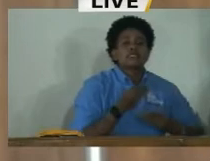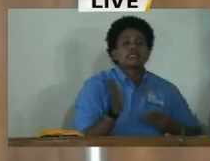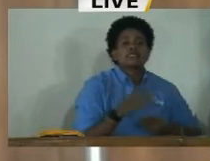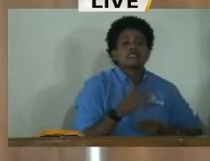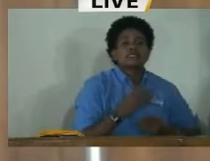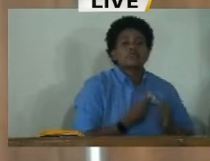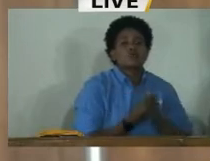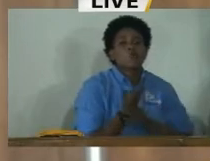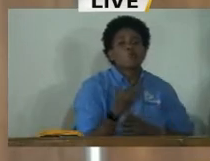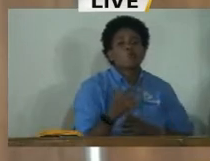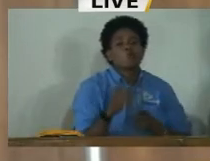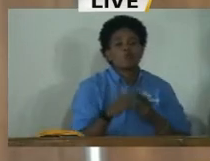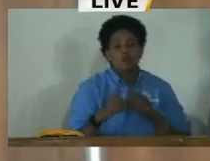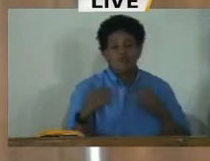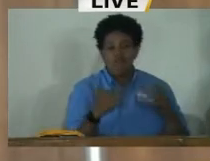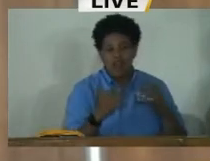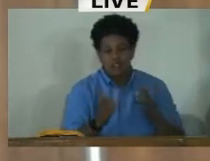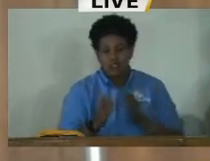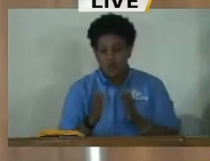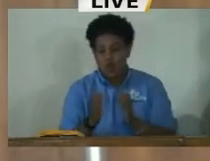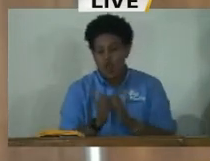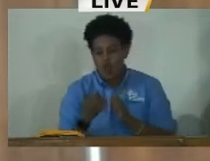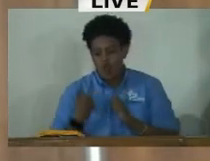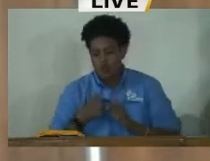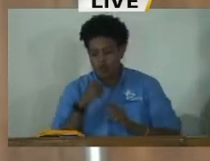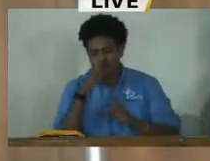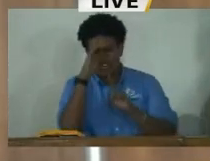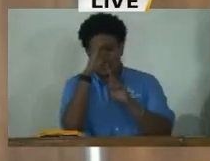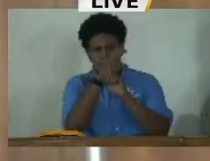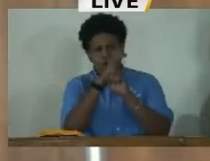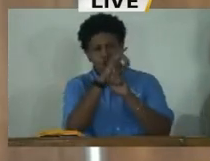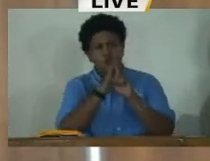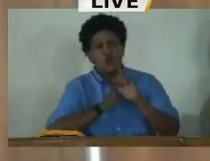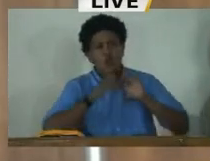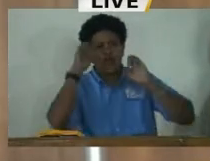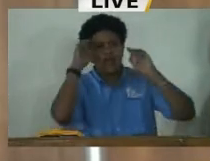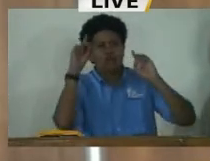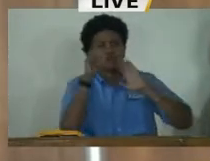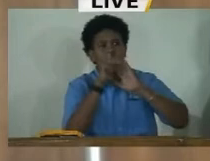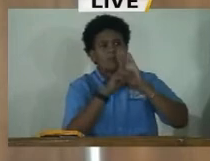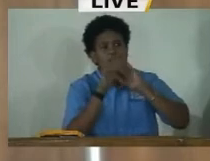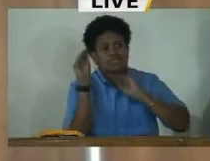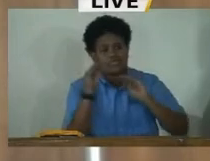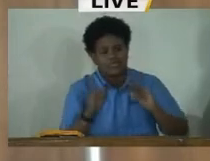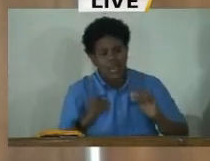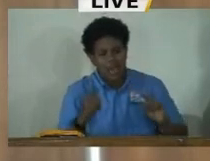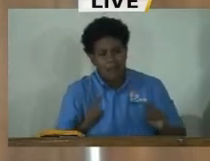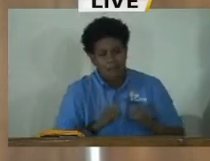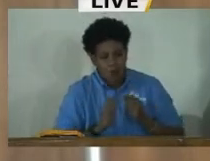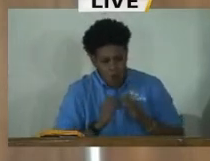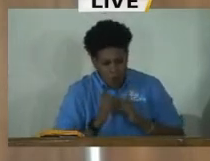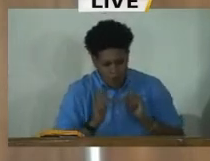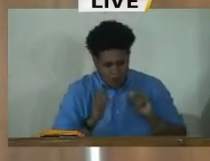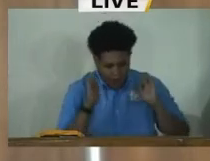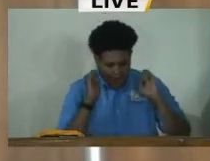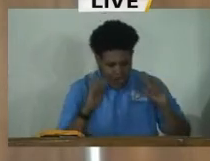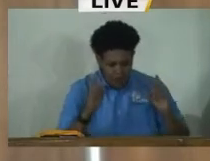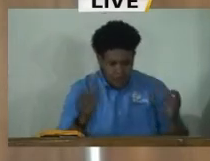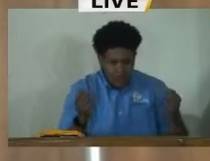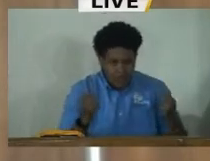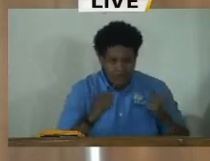and violence, and even the way we are pursuing our educational policies and how people are being educated,